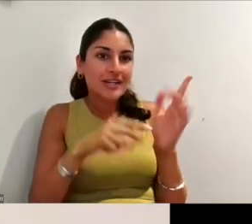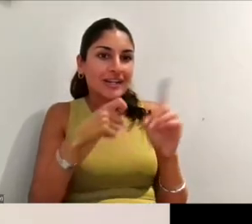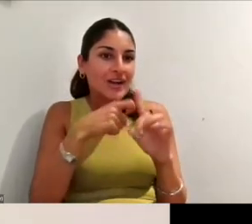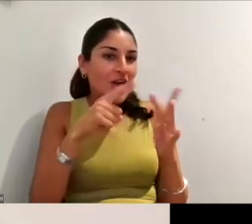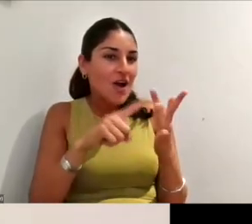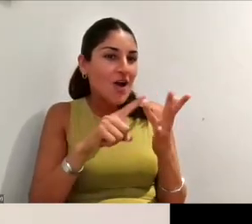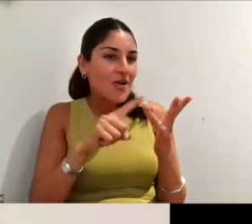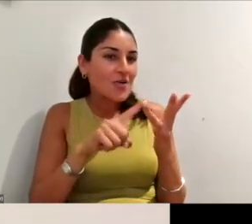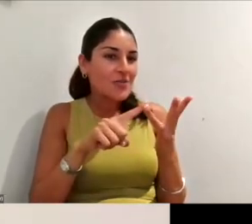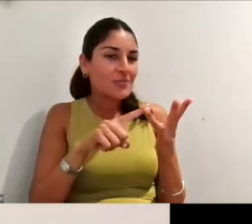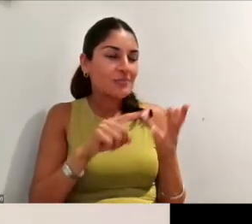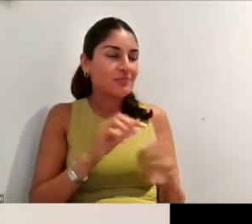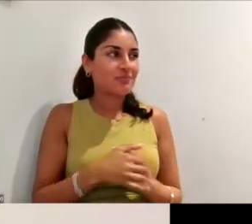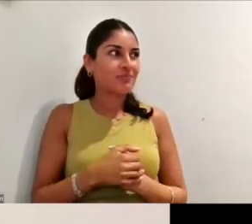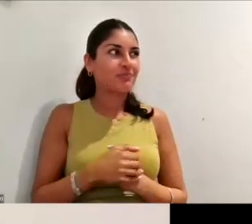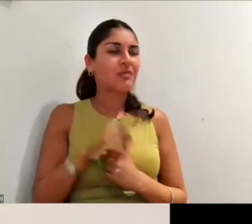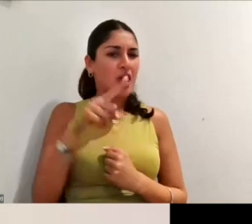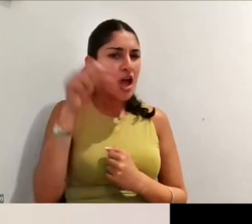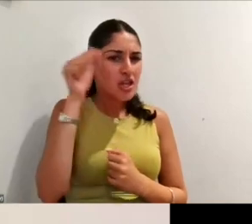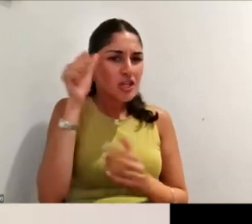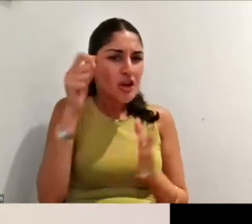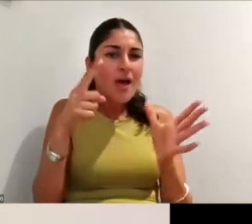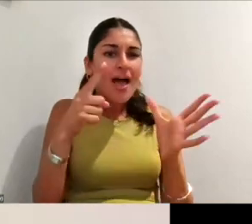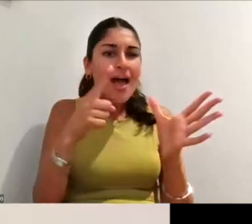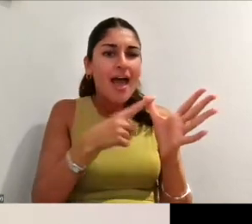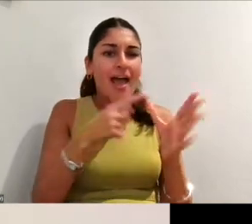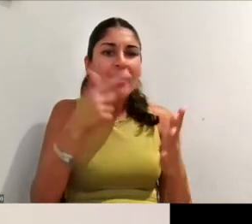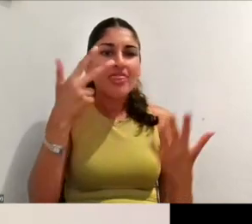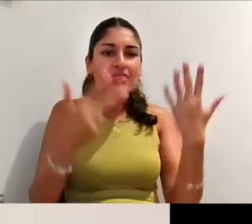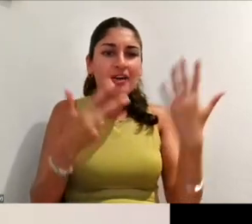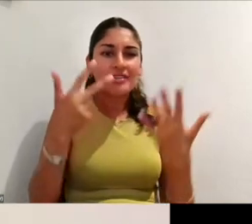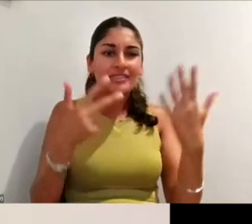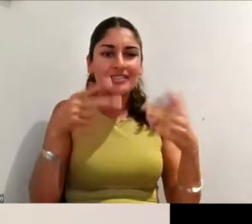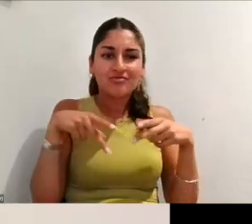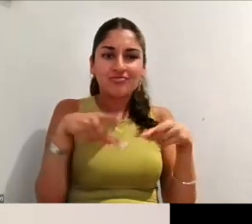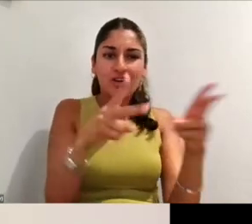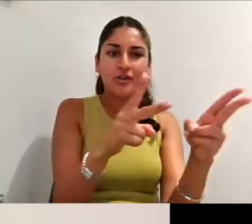You know the A13? The road from Essex to London?